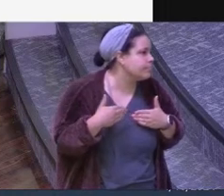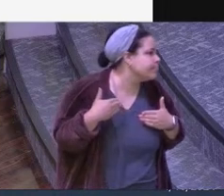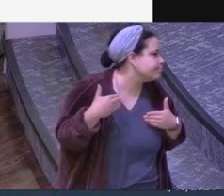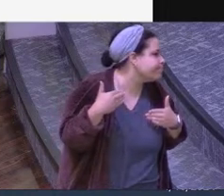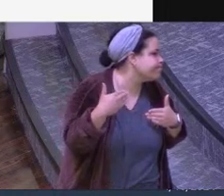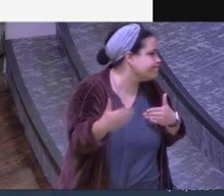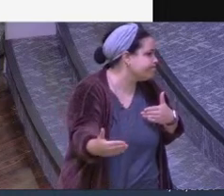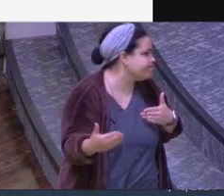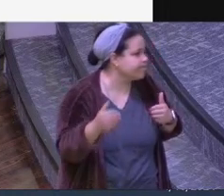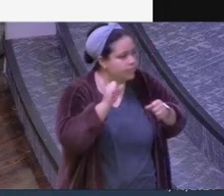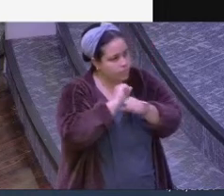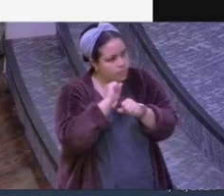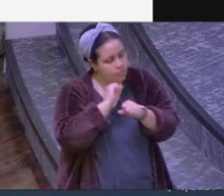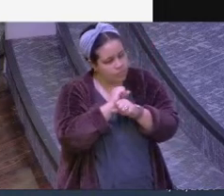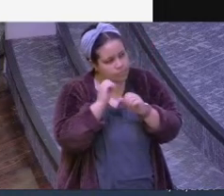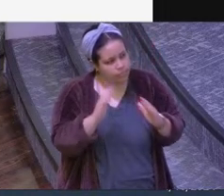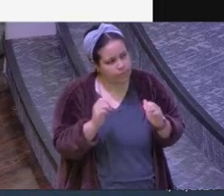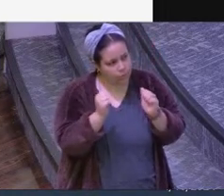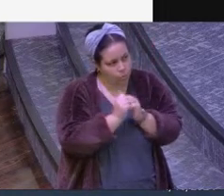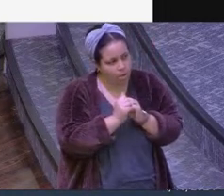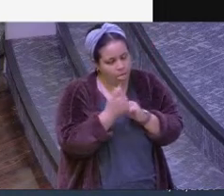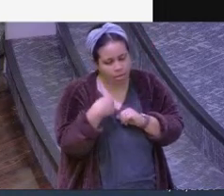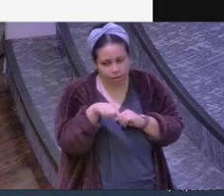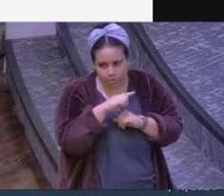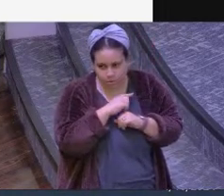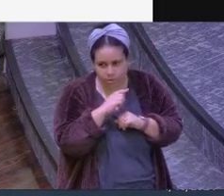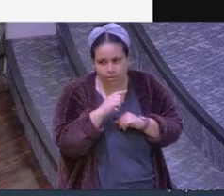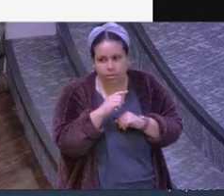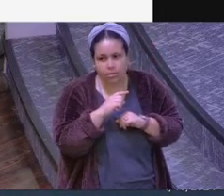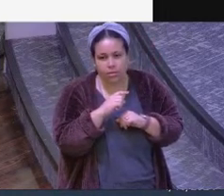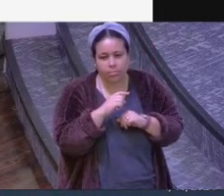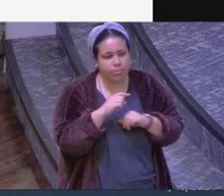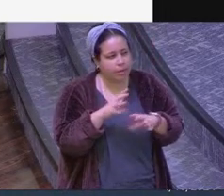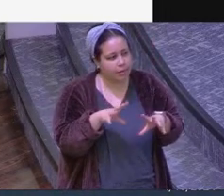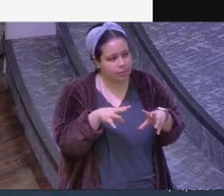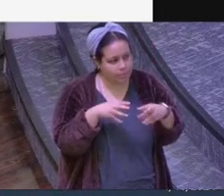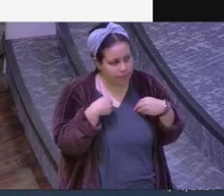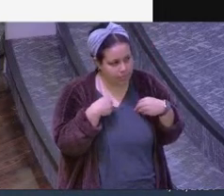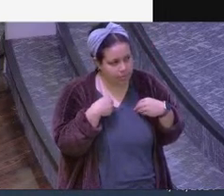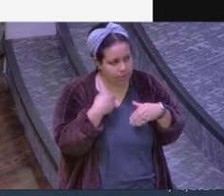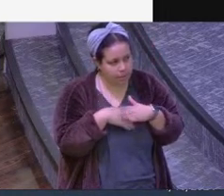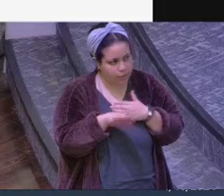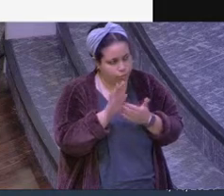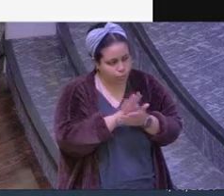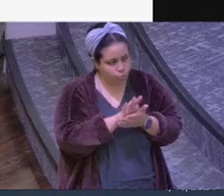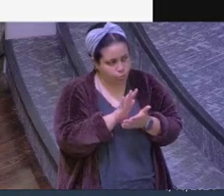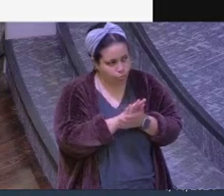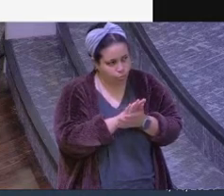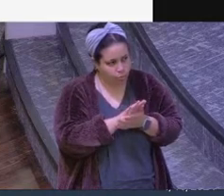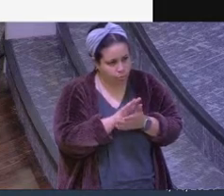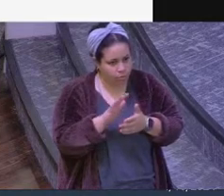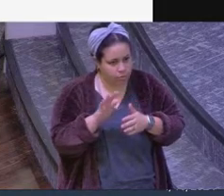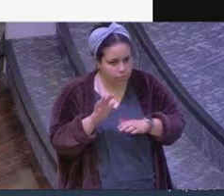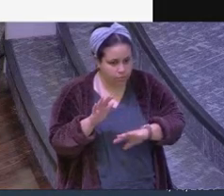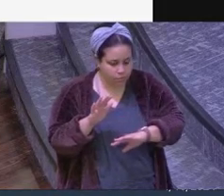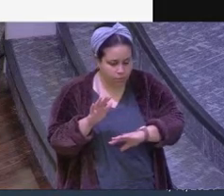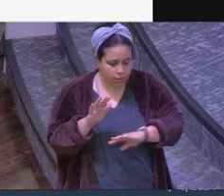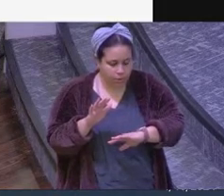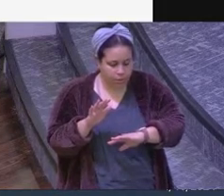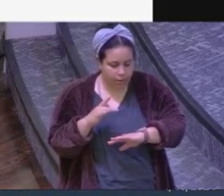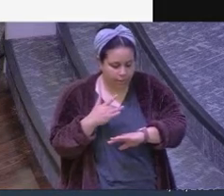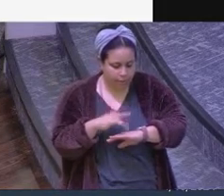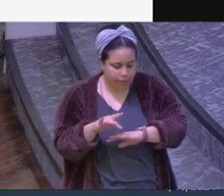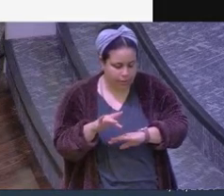those employees are still with us. They were kind of absorbed into the school just through various, whether it be a vacancy